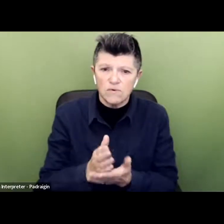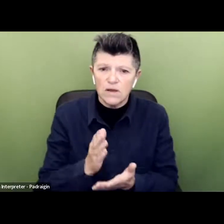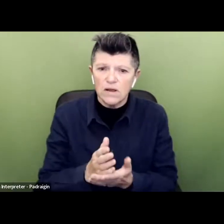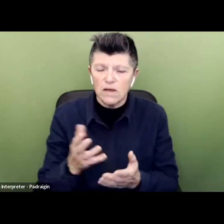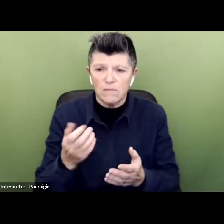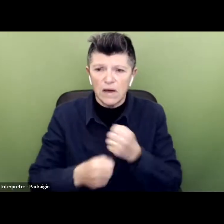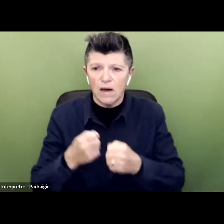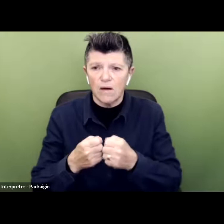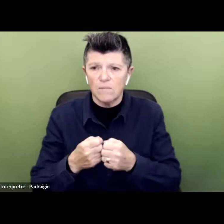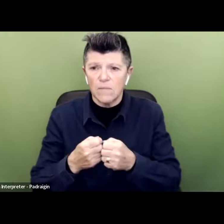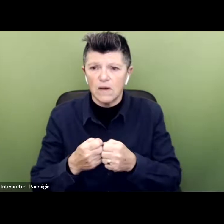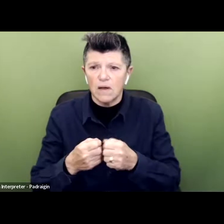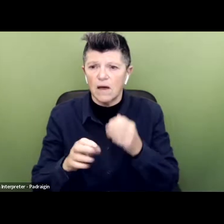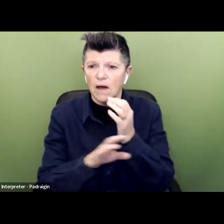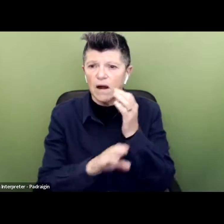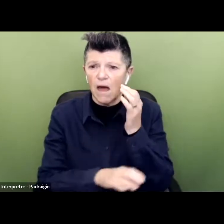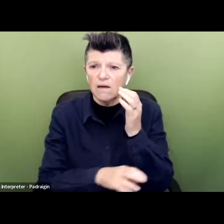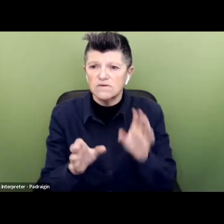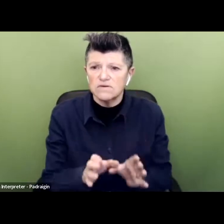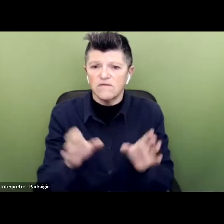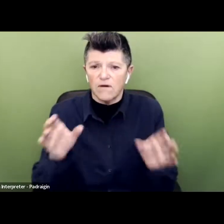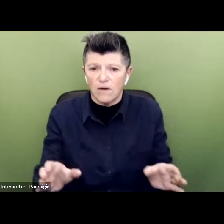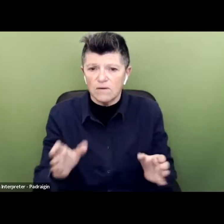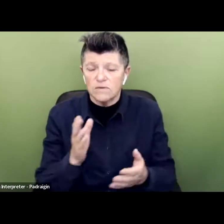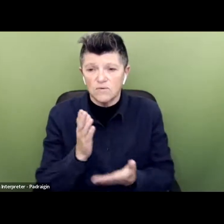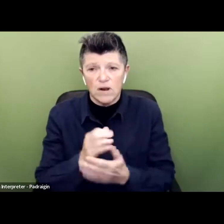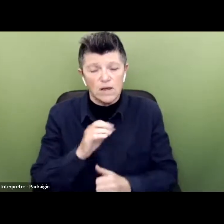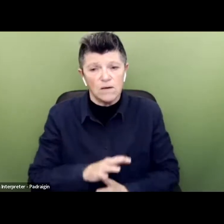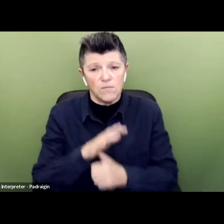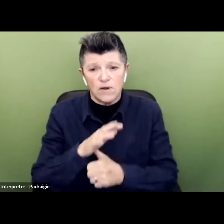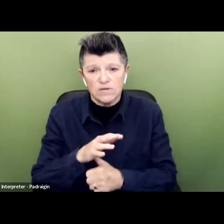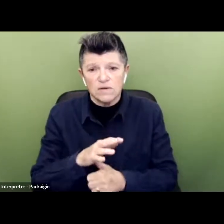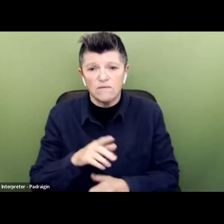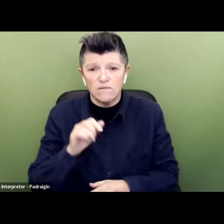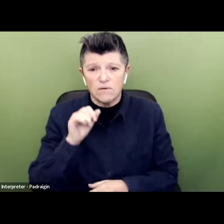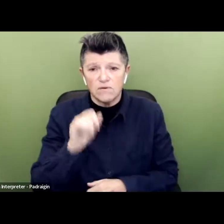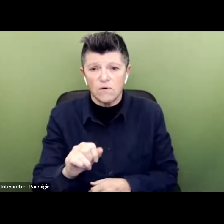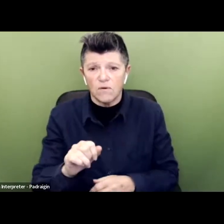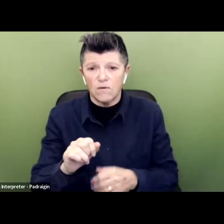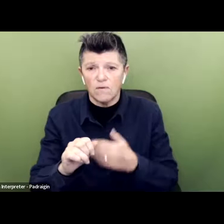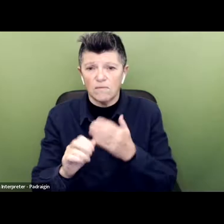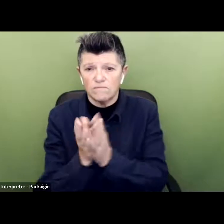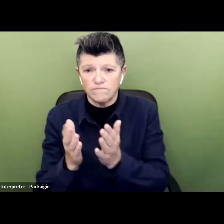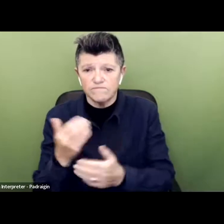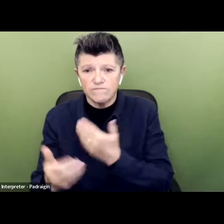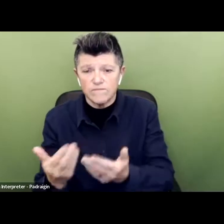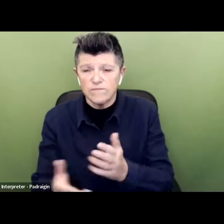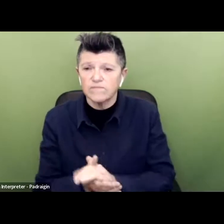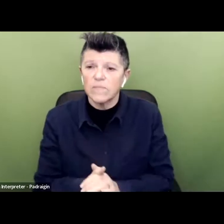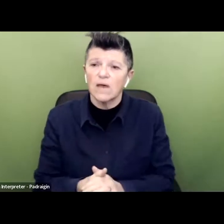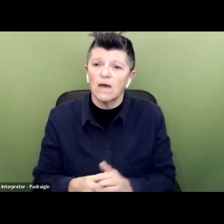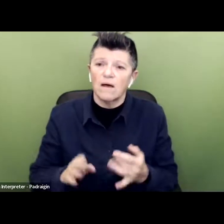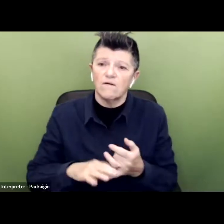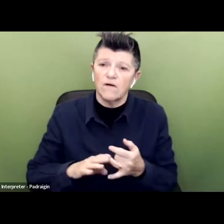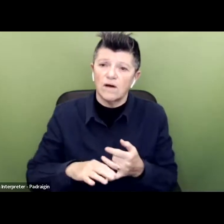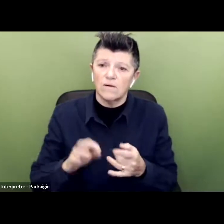framework, if you've got your thoughts about how COVID bears upon your arguments. And then the final point, which